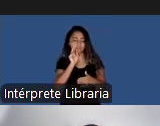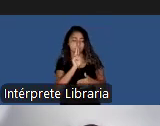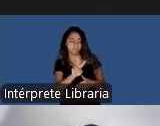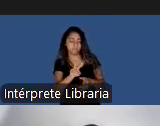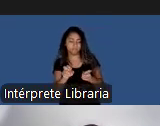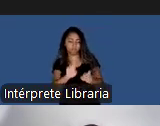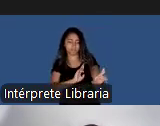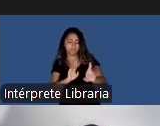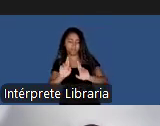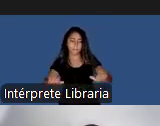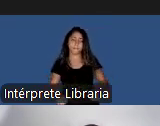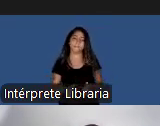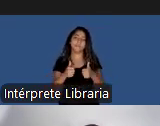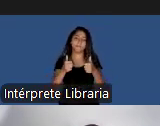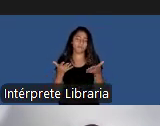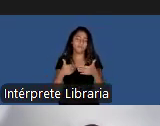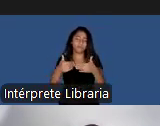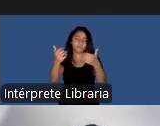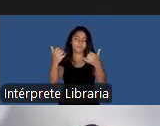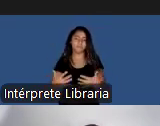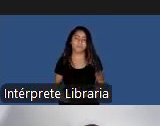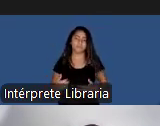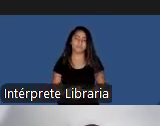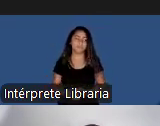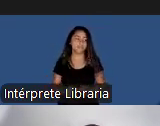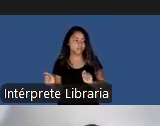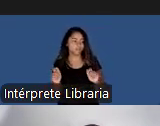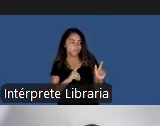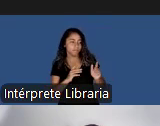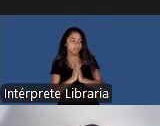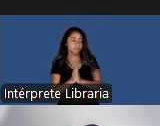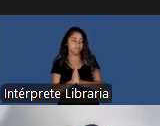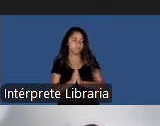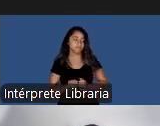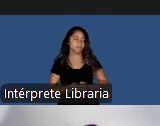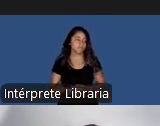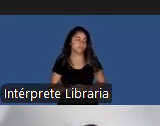already see in our results, as we're going to be seeing today.